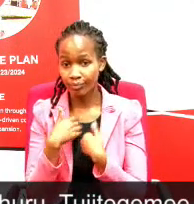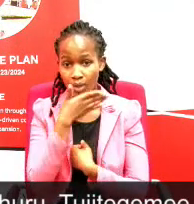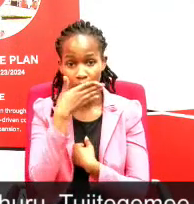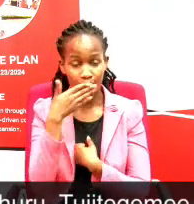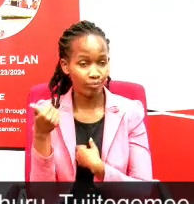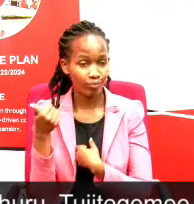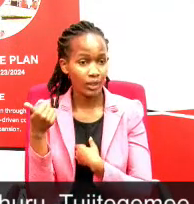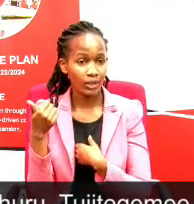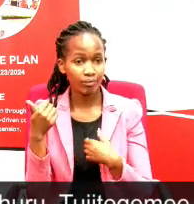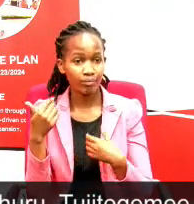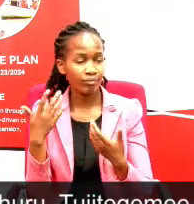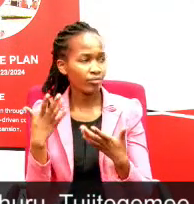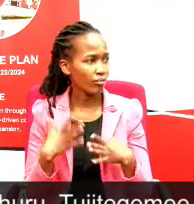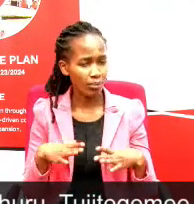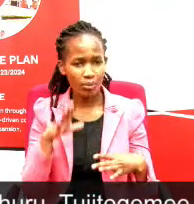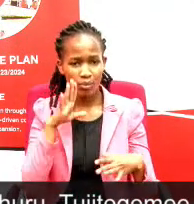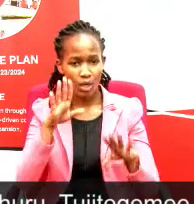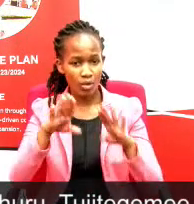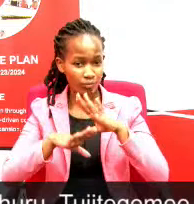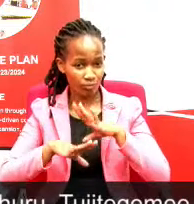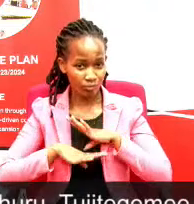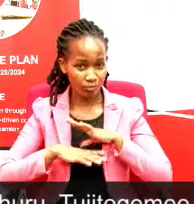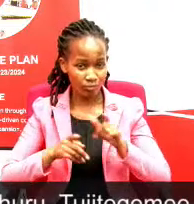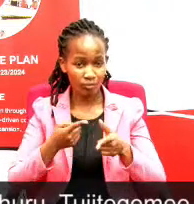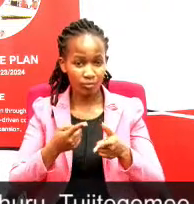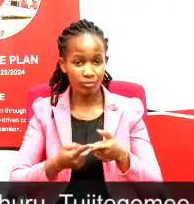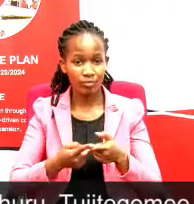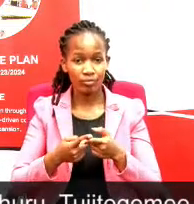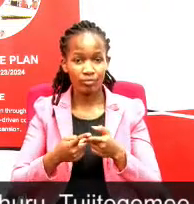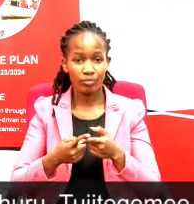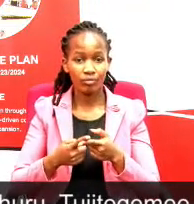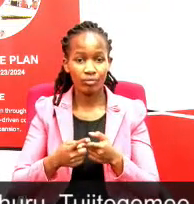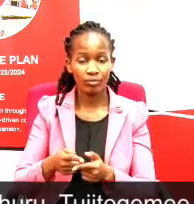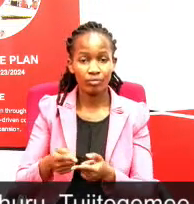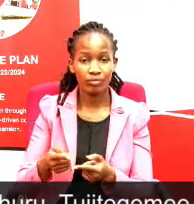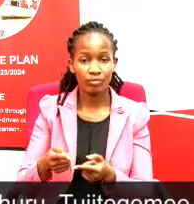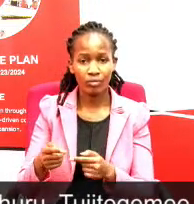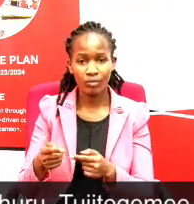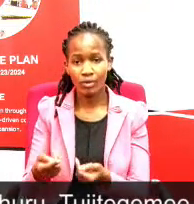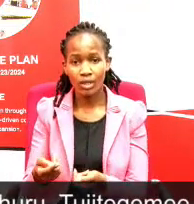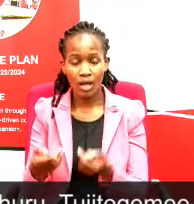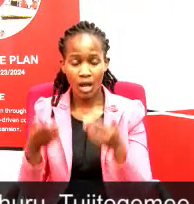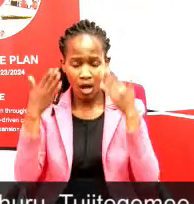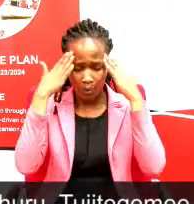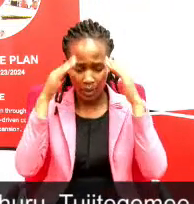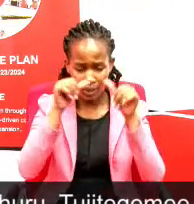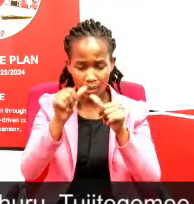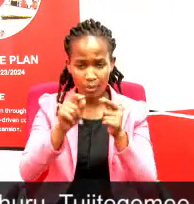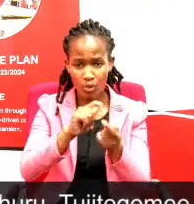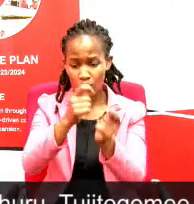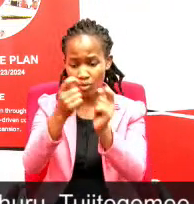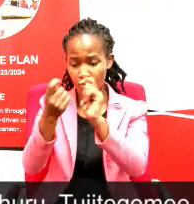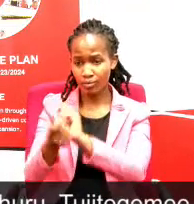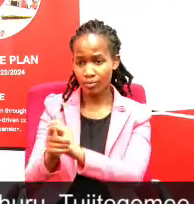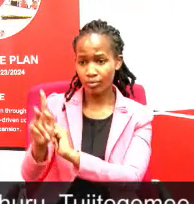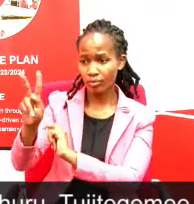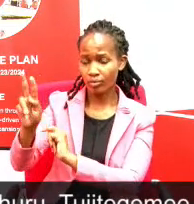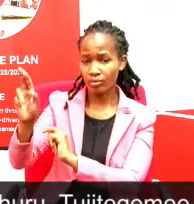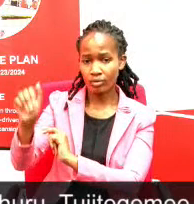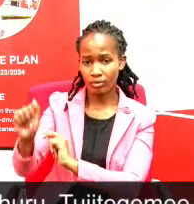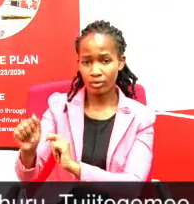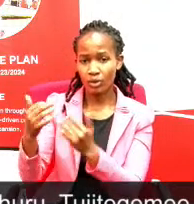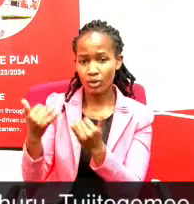better customer satisfaction. And brand awareness is about transitioning KRA to Kenya